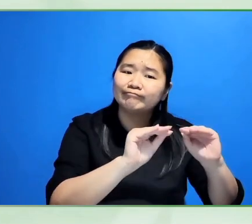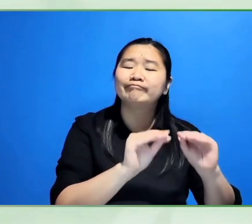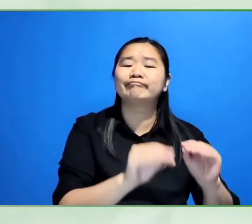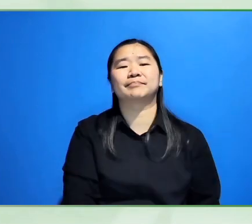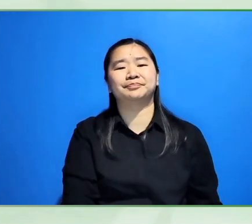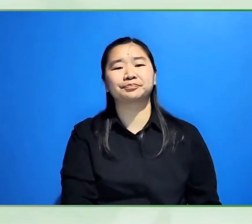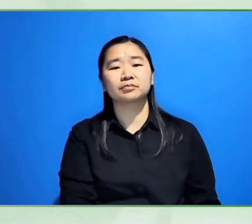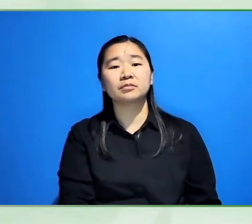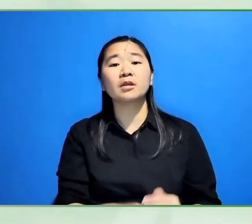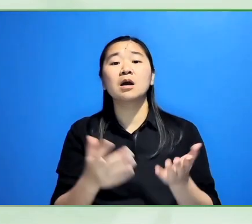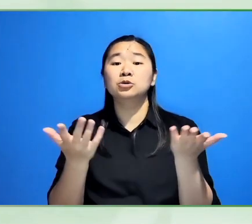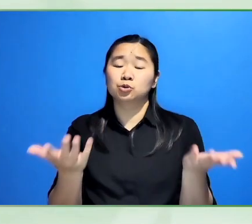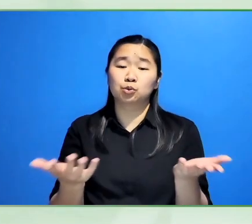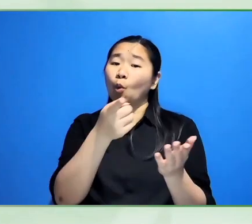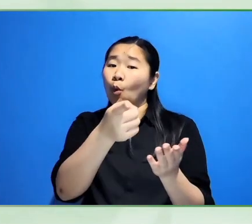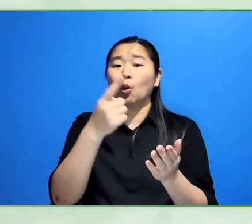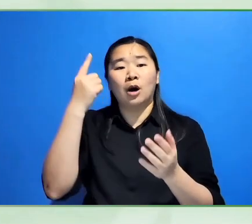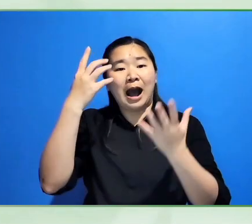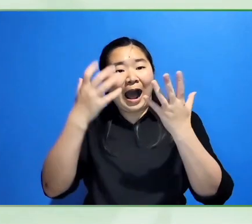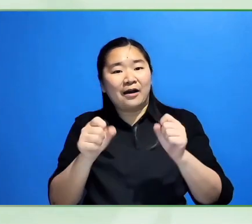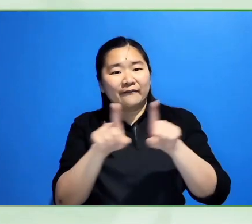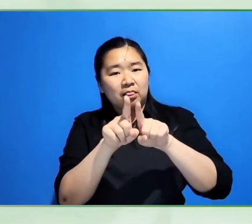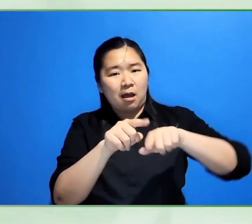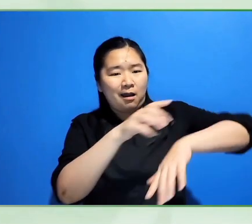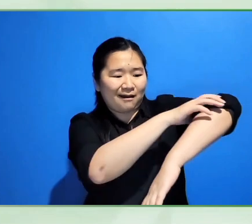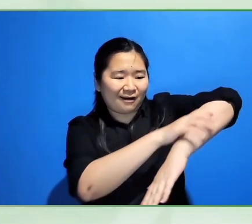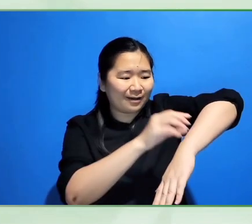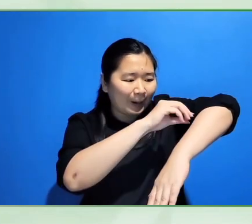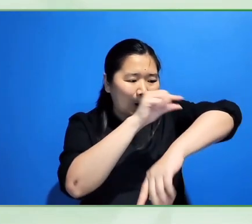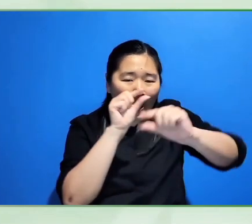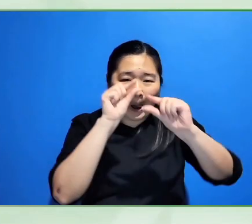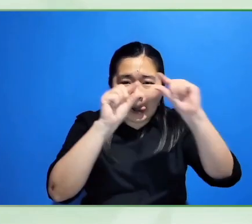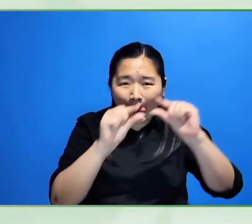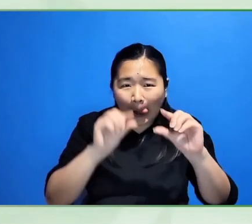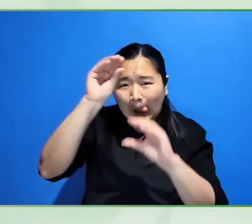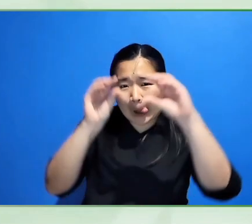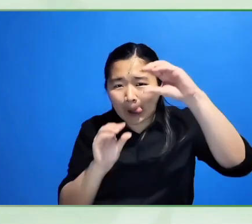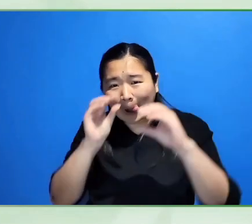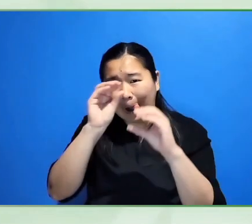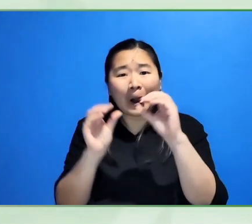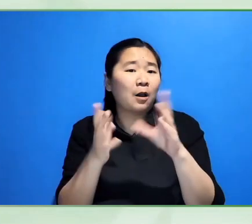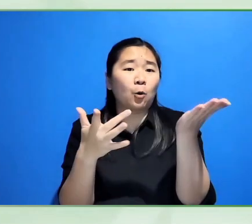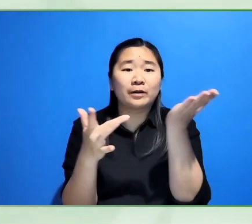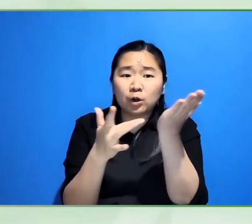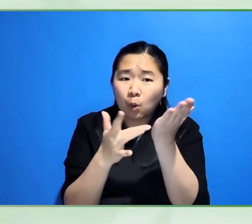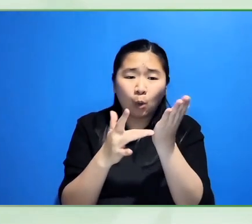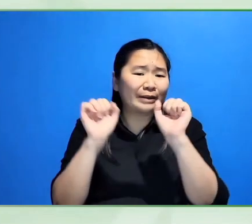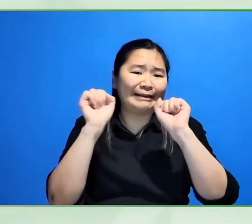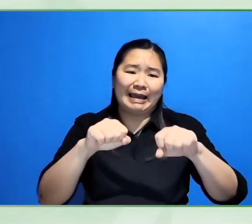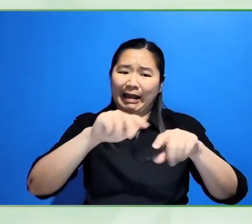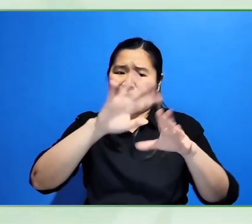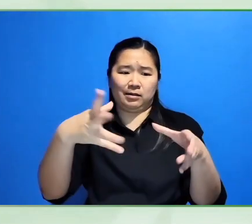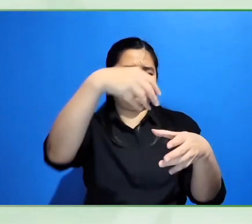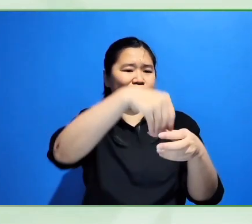However, overwhelmingly, many, many workshops around the world are using this modular technology. Your